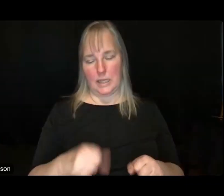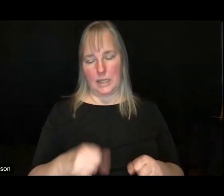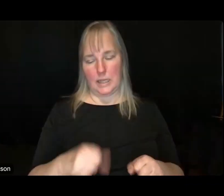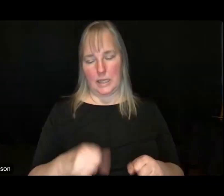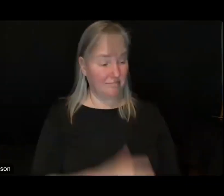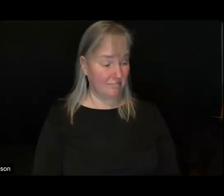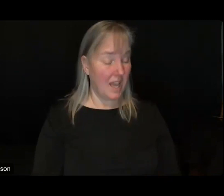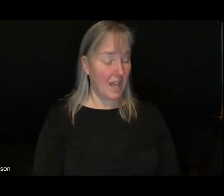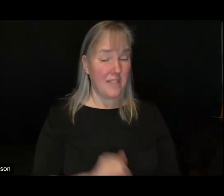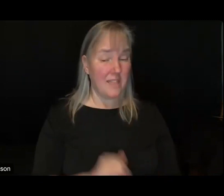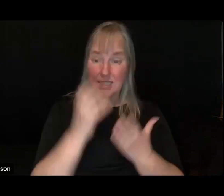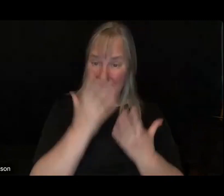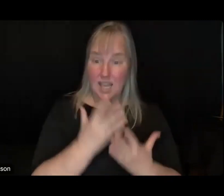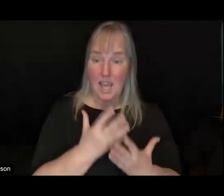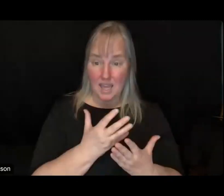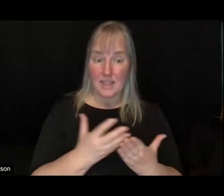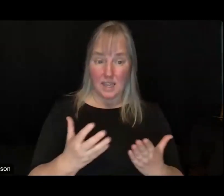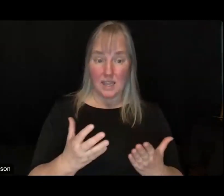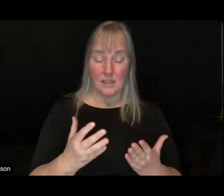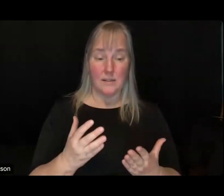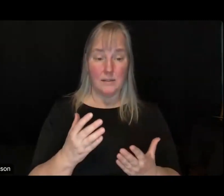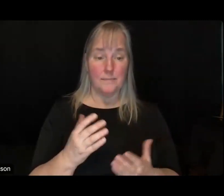a sad day in real estate for us.